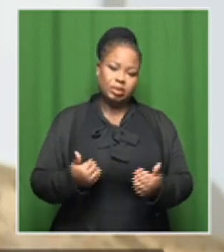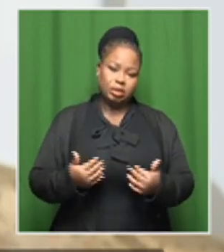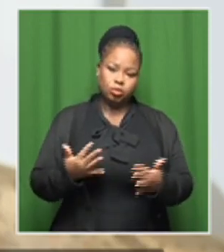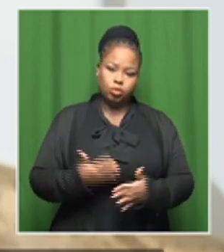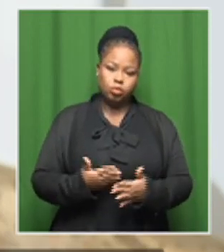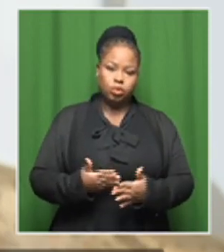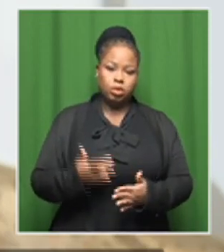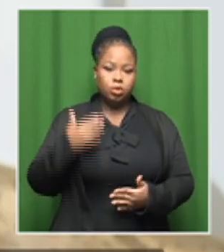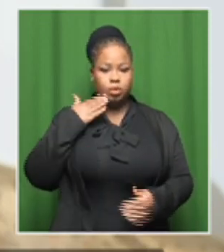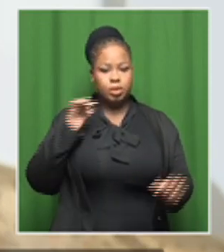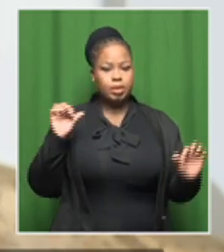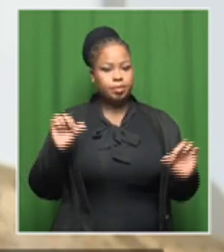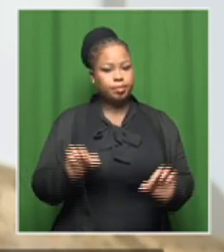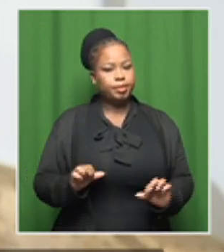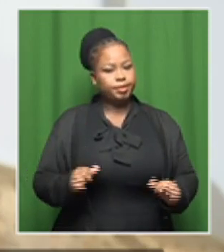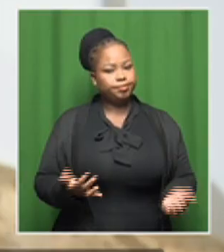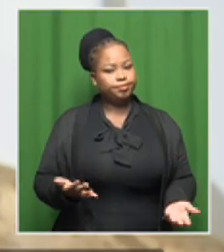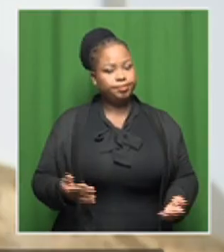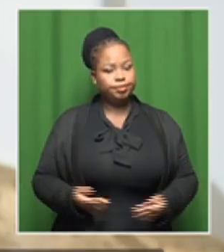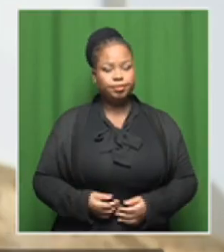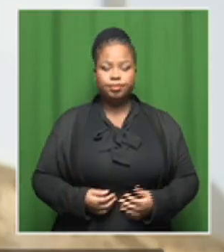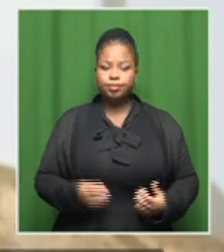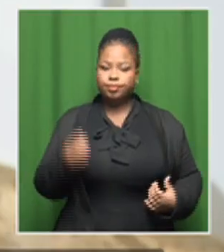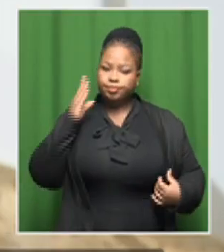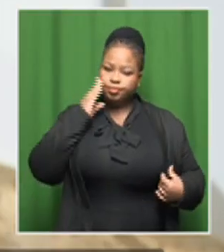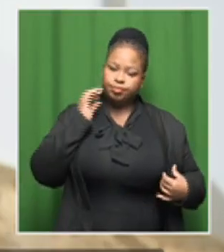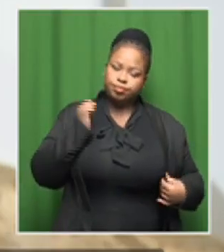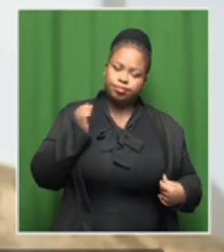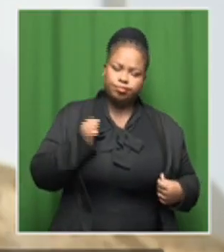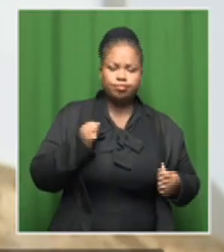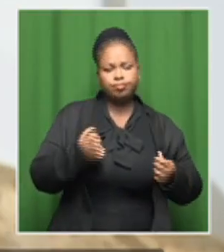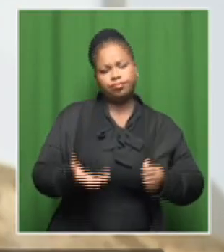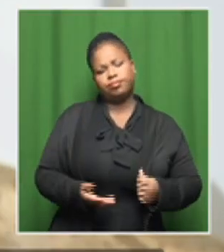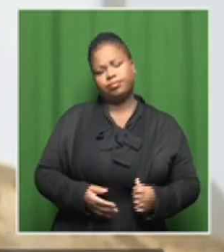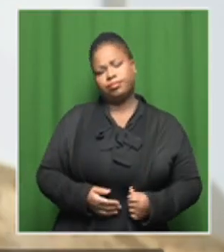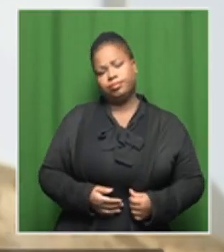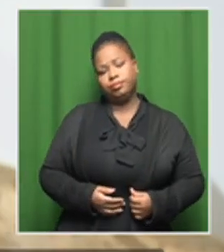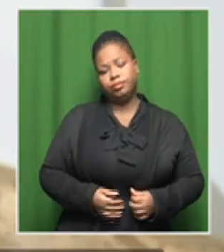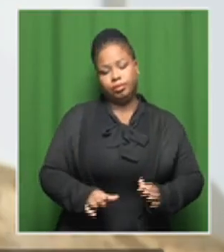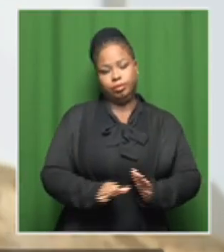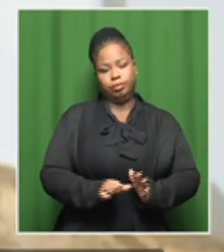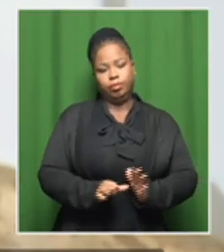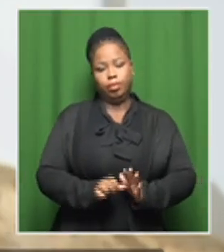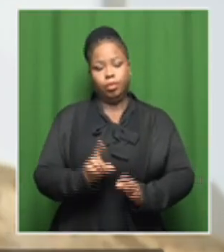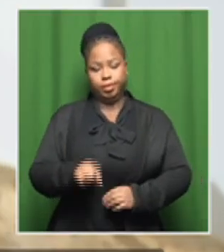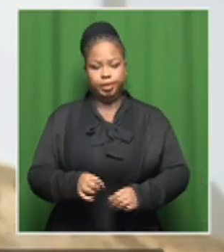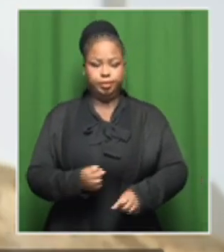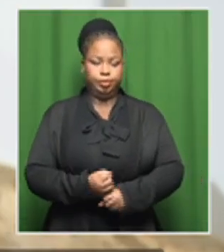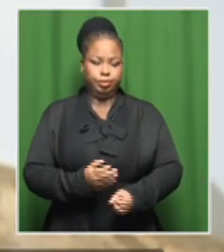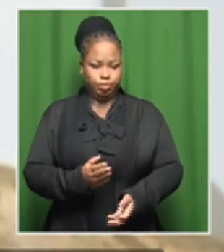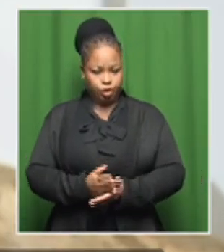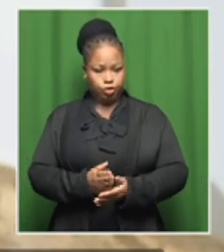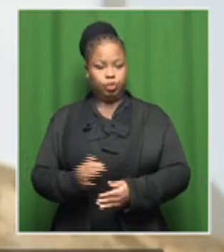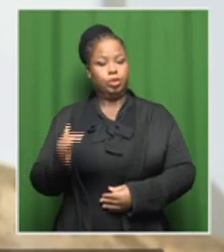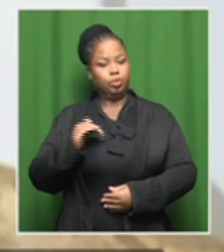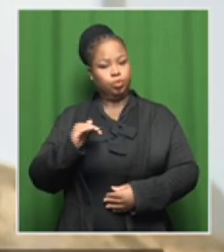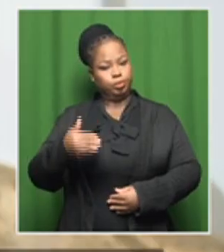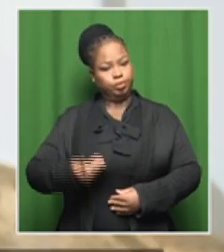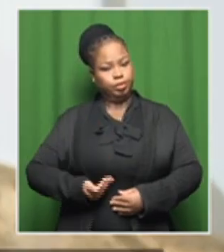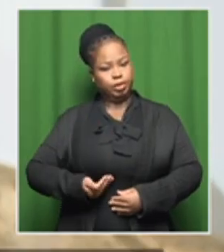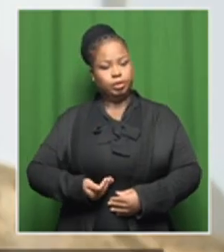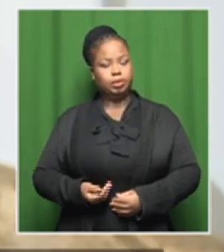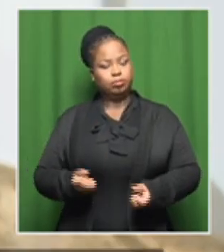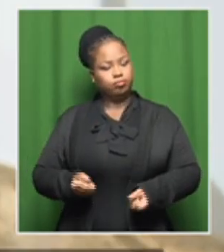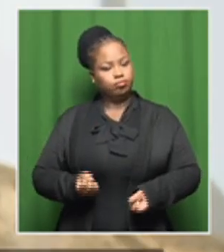time they come back, they would be aging and so forth. So it's important to make sure that women are provided with